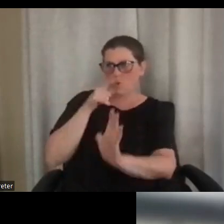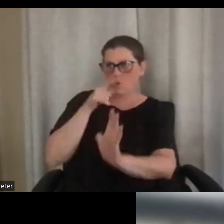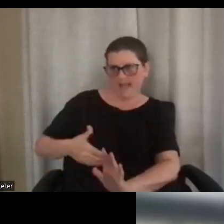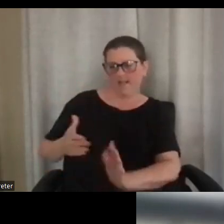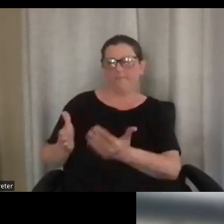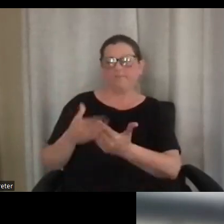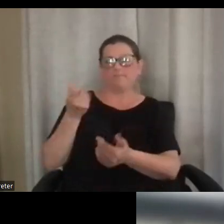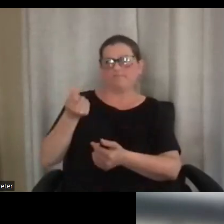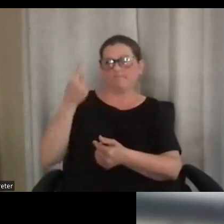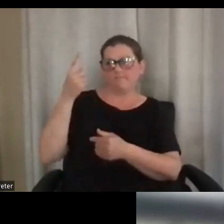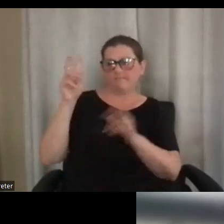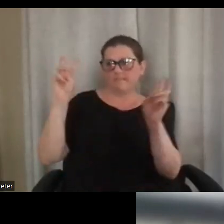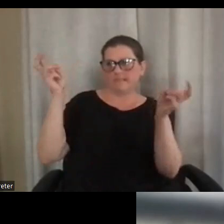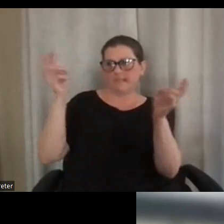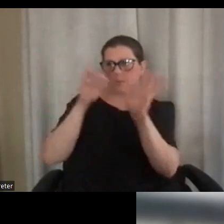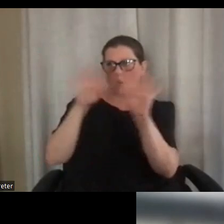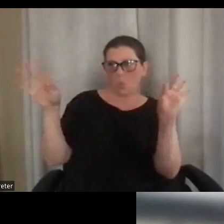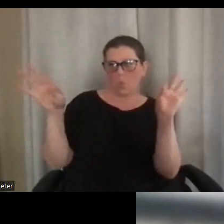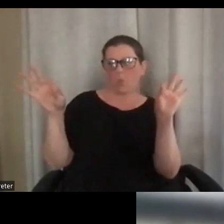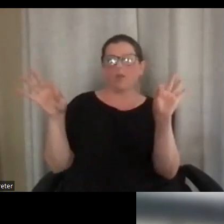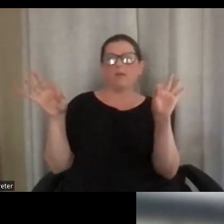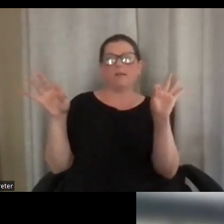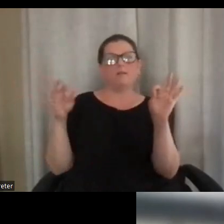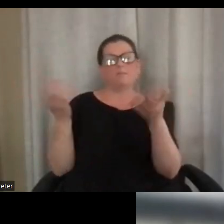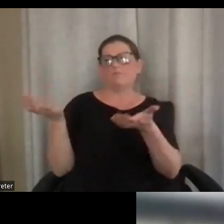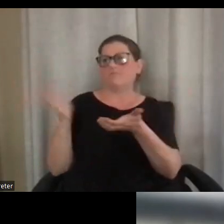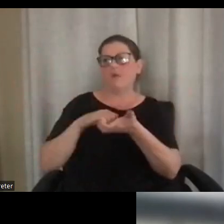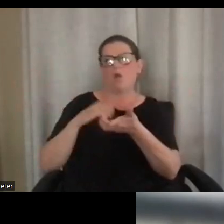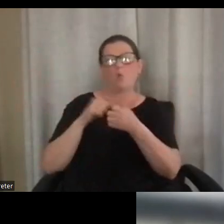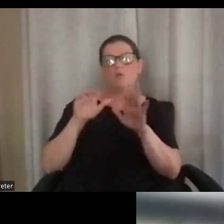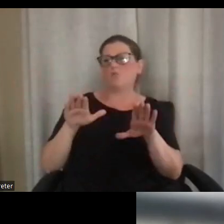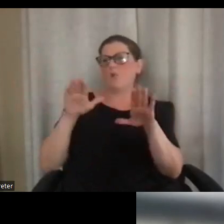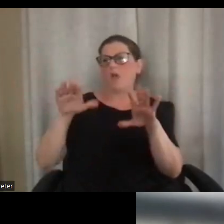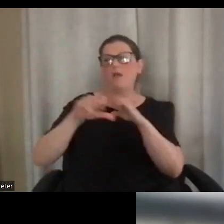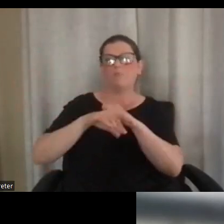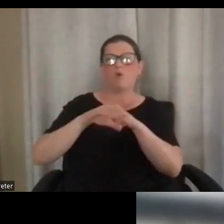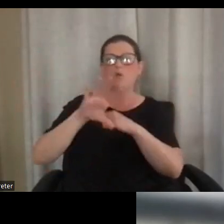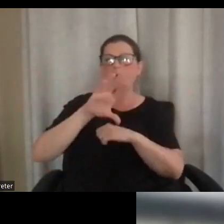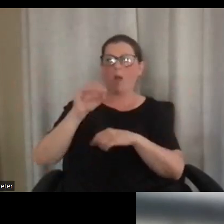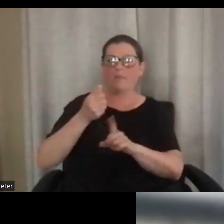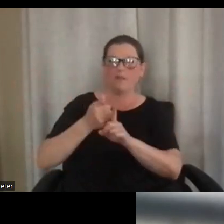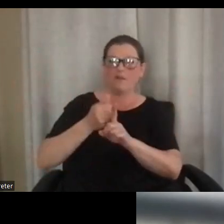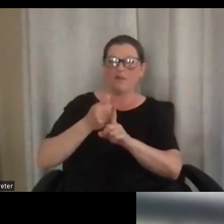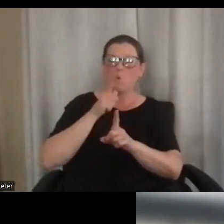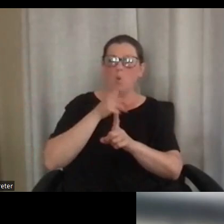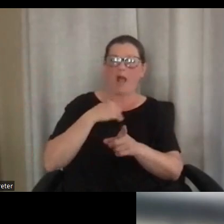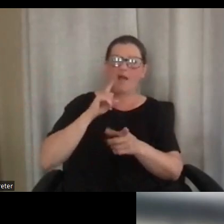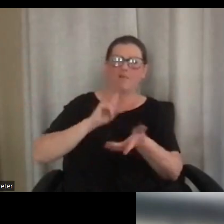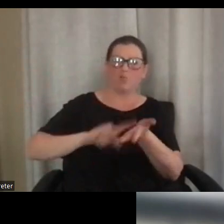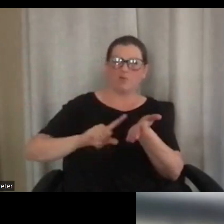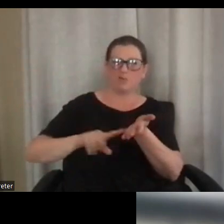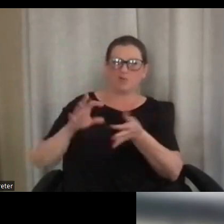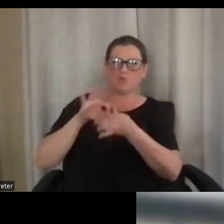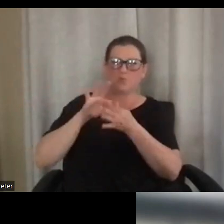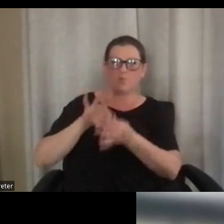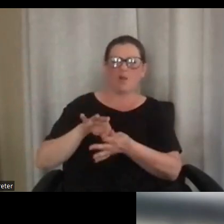understand slogans, and I think partnering with a great marketing company who has the market research around what types